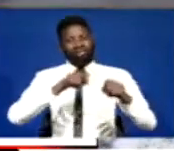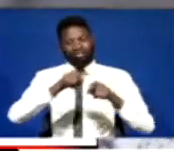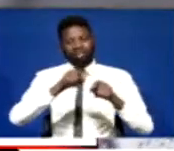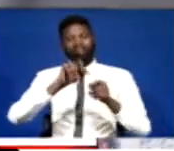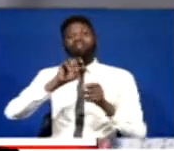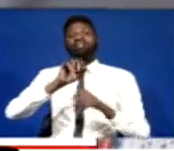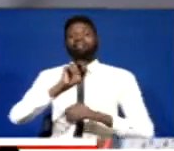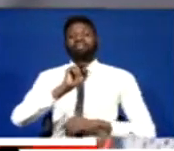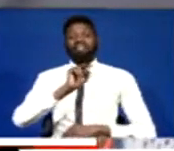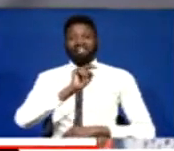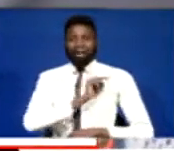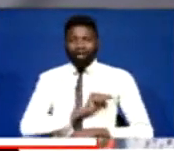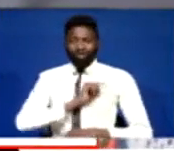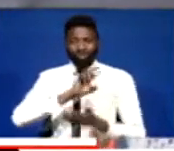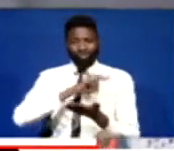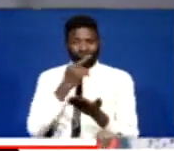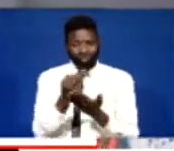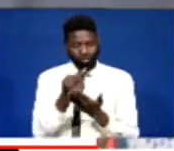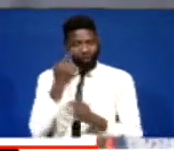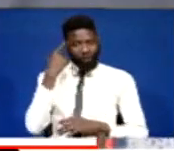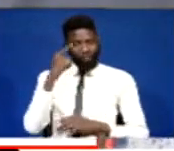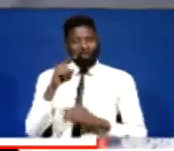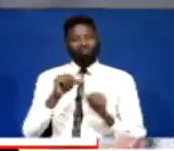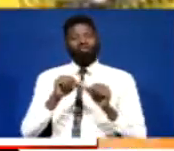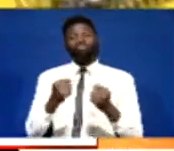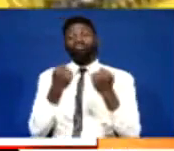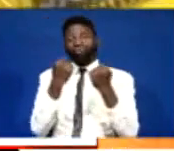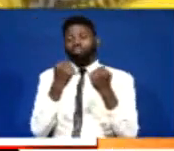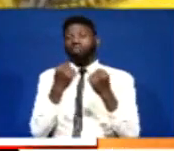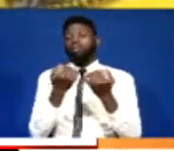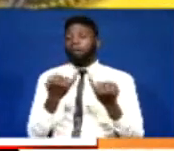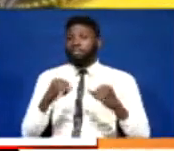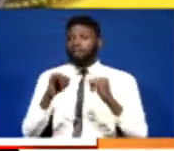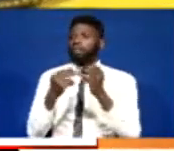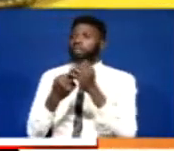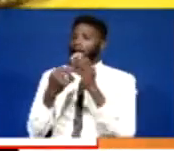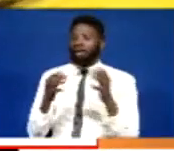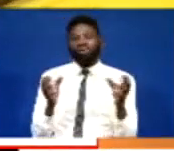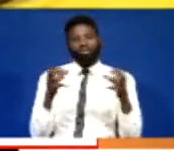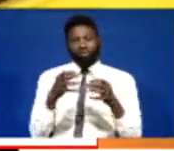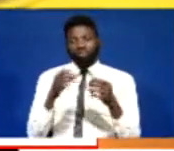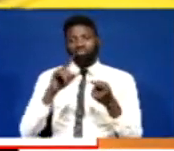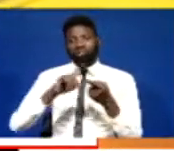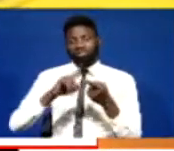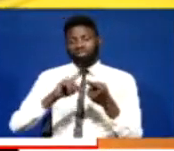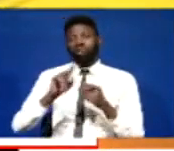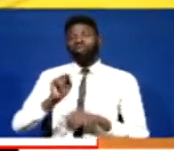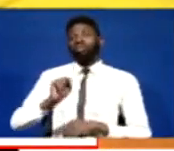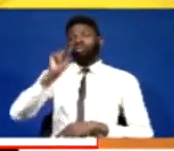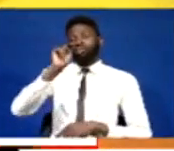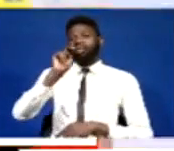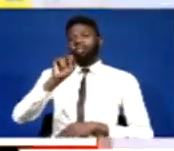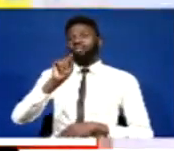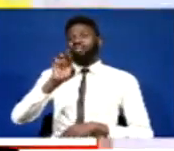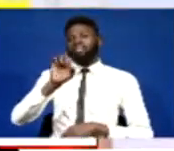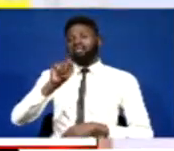ASEL's program that is being implemented by a consortium of partners, among them the Northern Rangelands Trust and World Vision